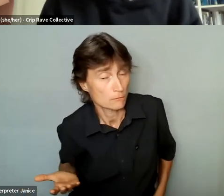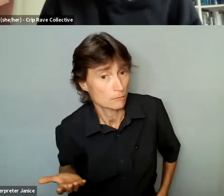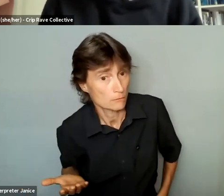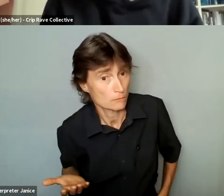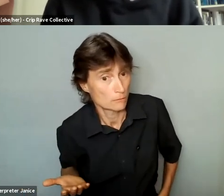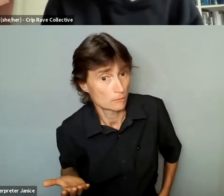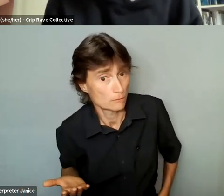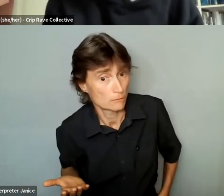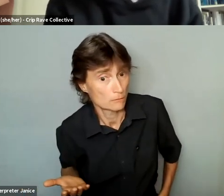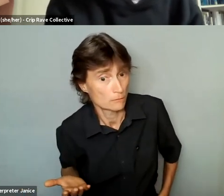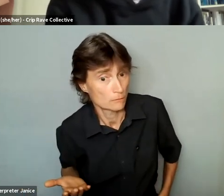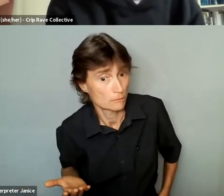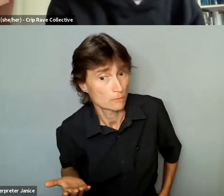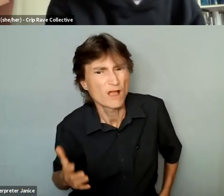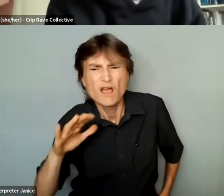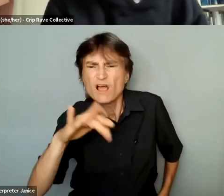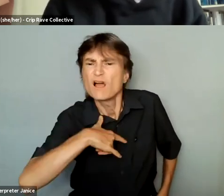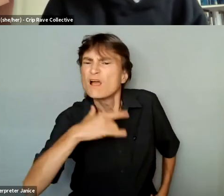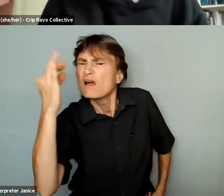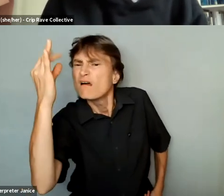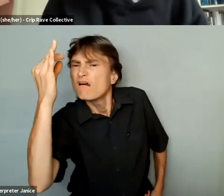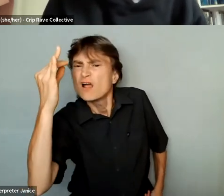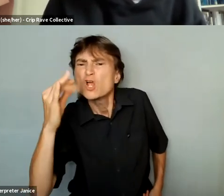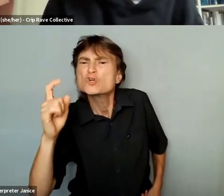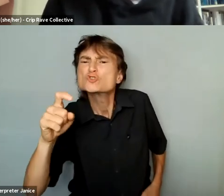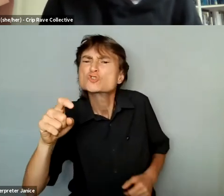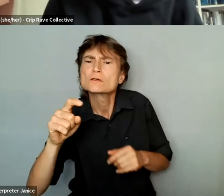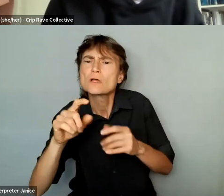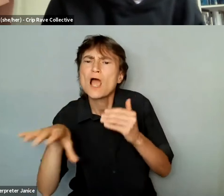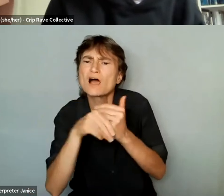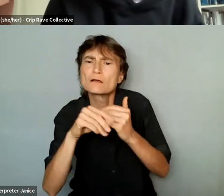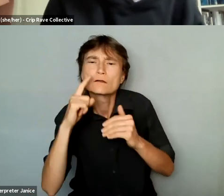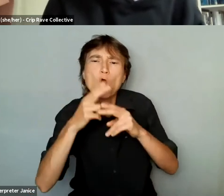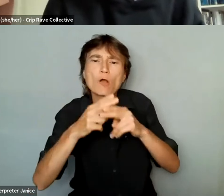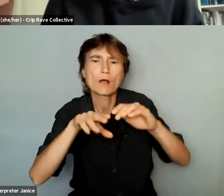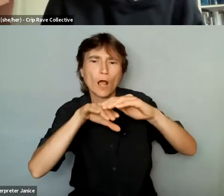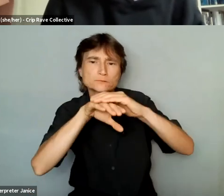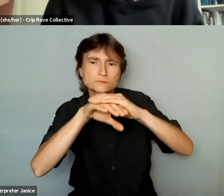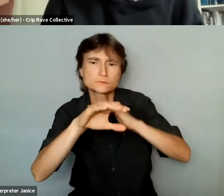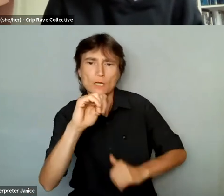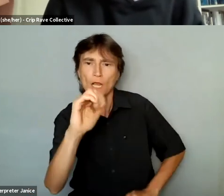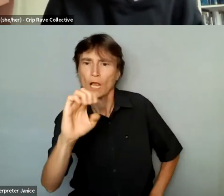thinking more about is like incorporating like access riders. So kind of taking,